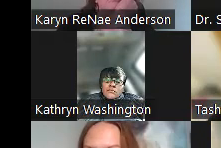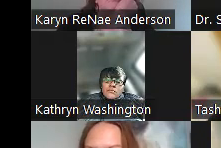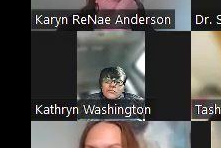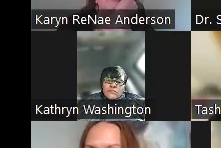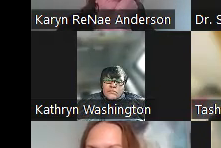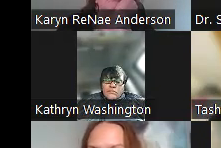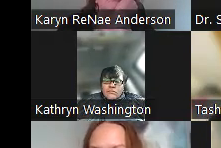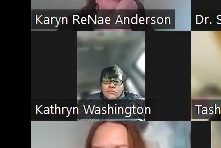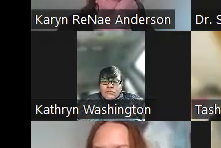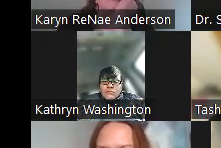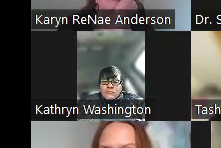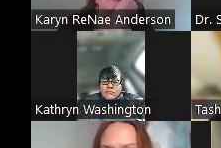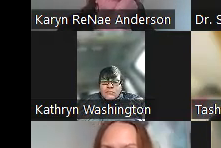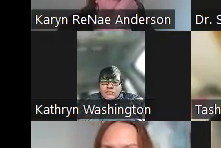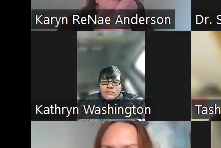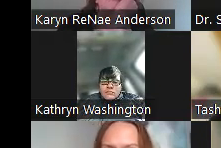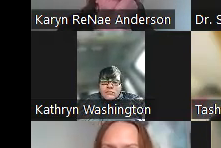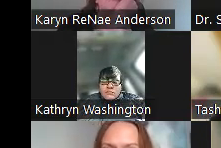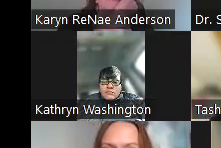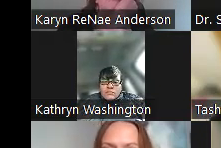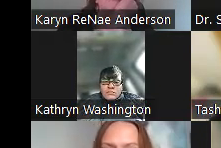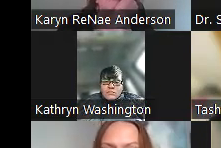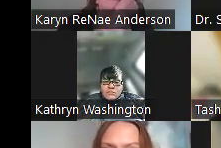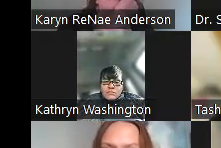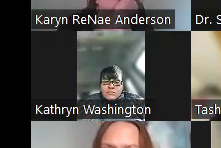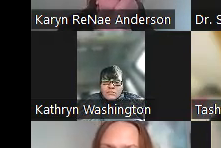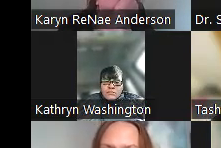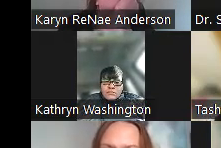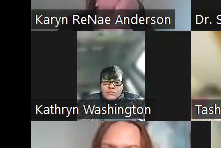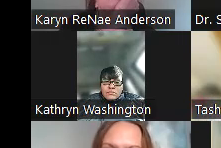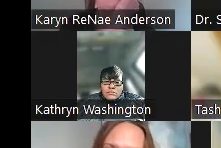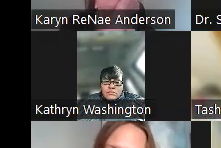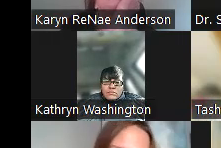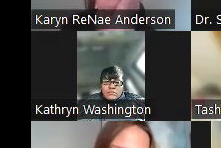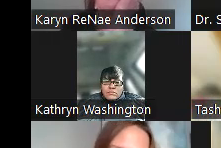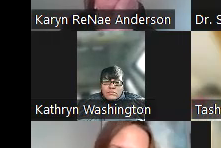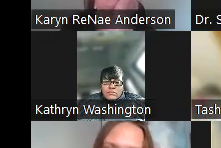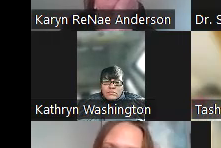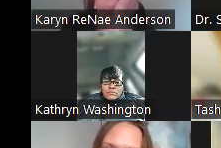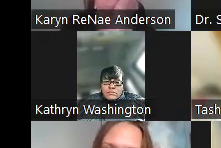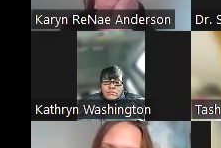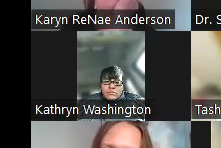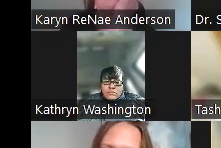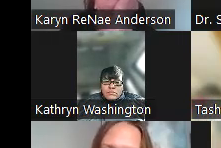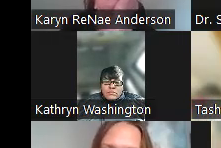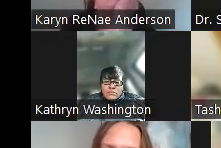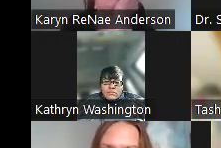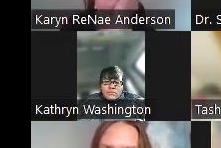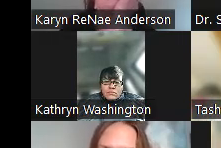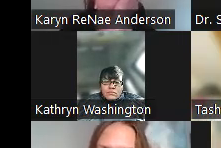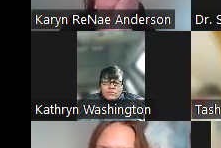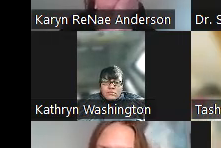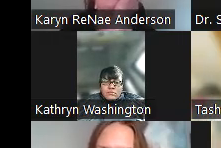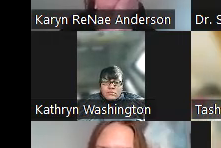that were put in place for BHAAC, but you all had let me know that those were not your group agreements. And so